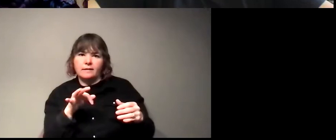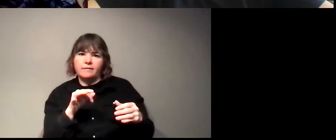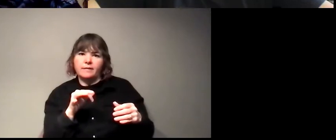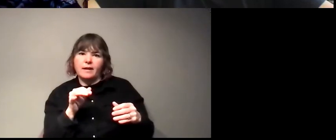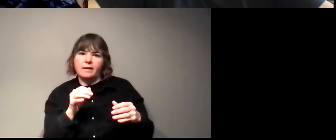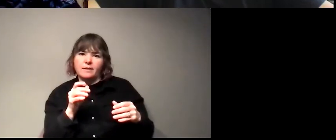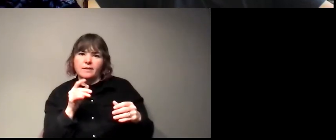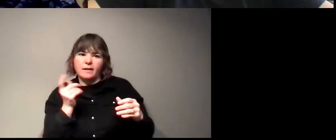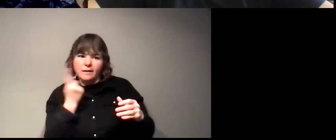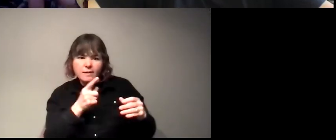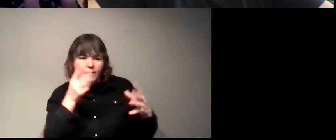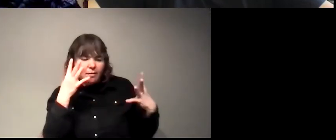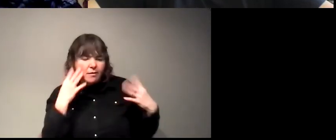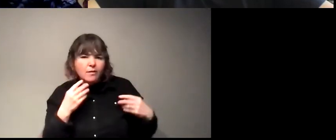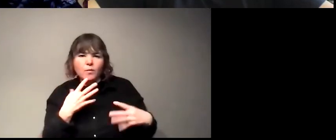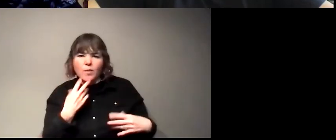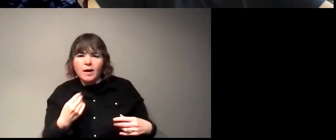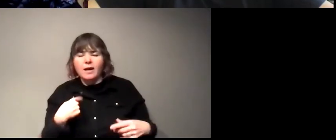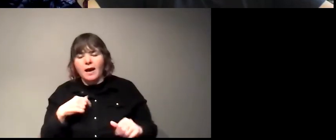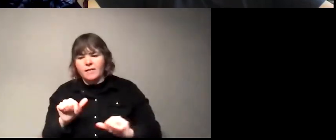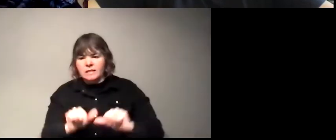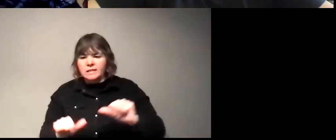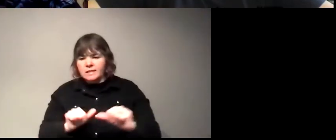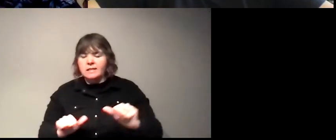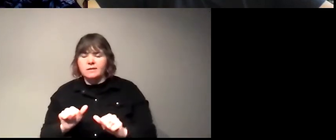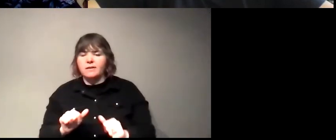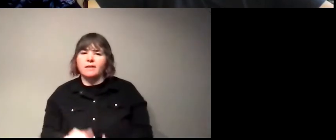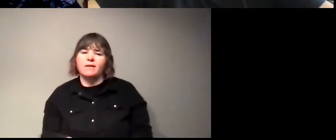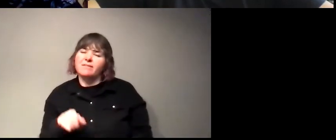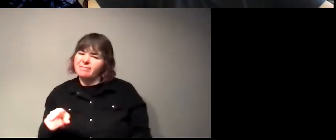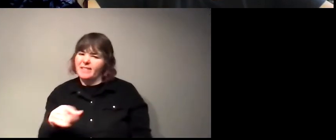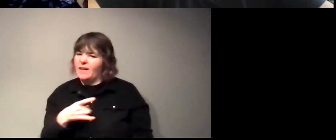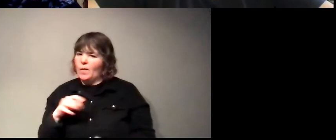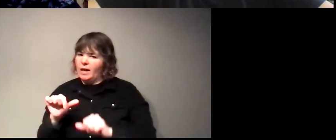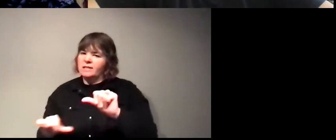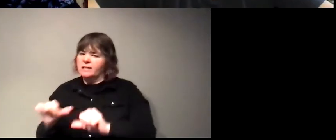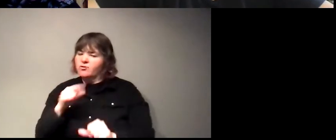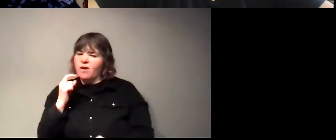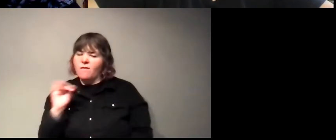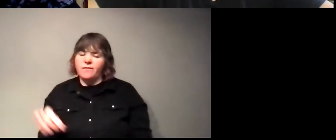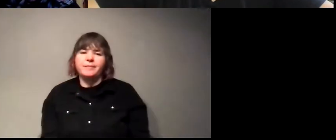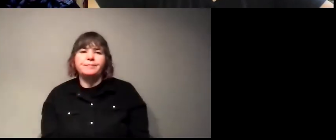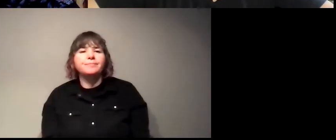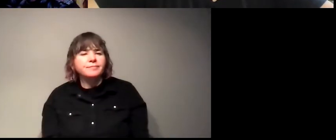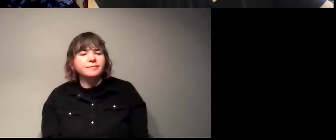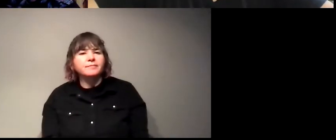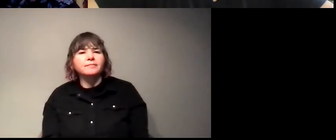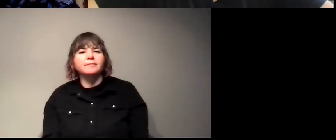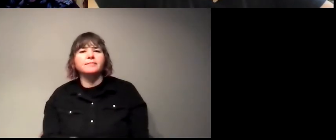is going to get wet, and then I got to towel off a chinchilla, which they don't like. No. Cool. Thanks.